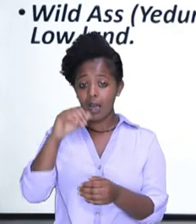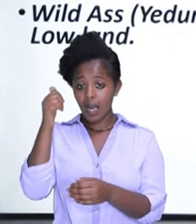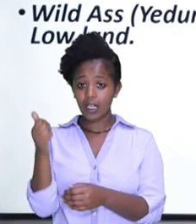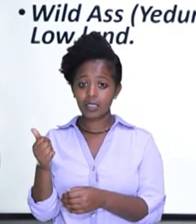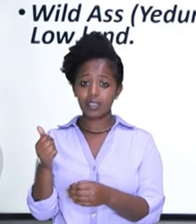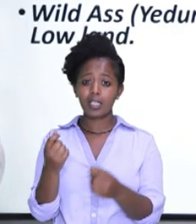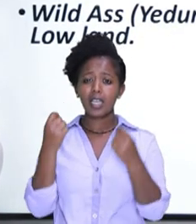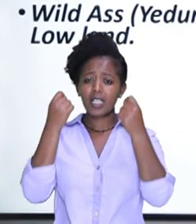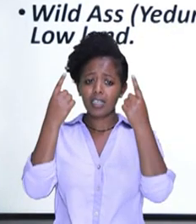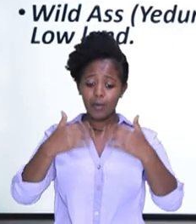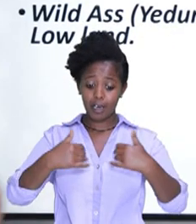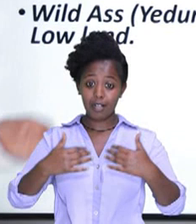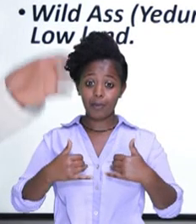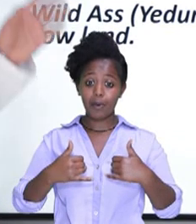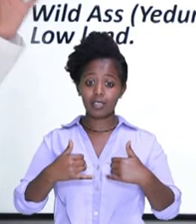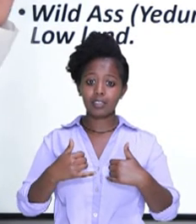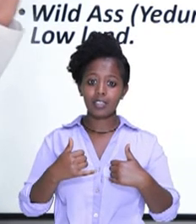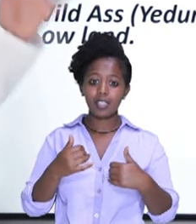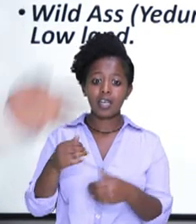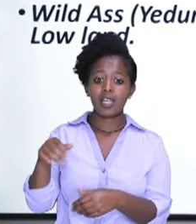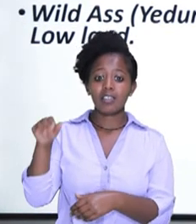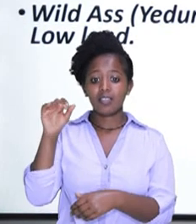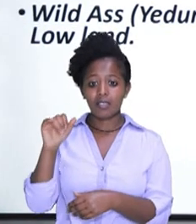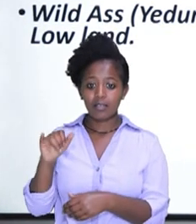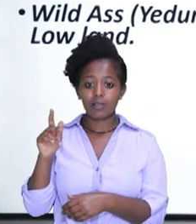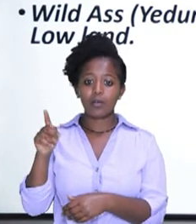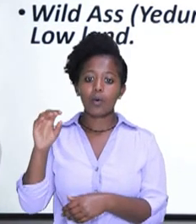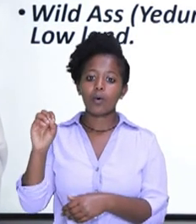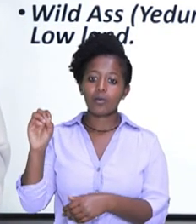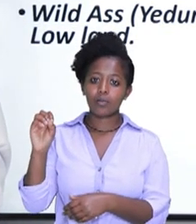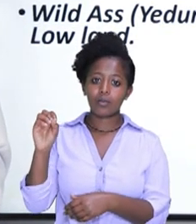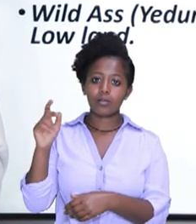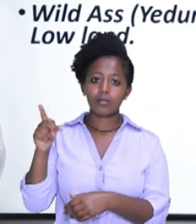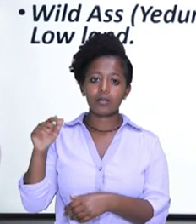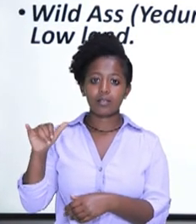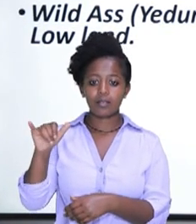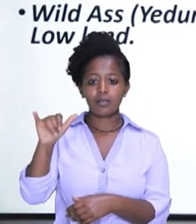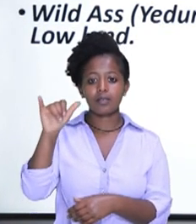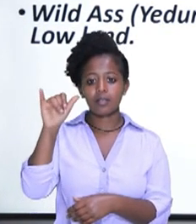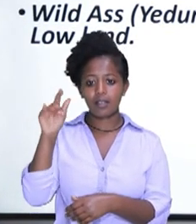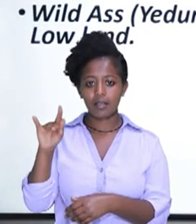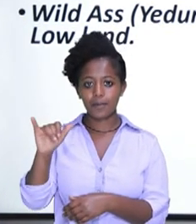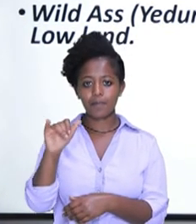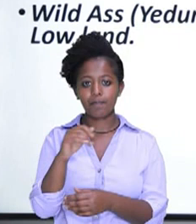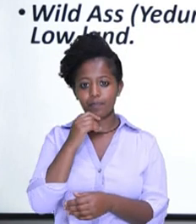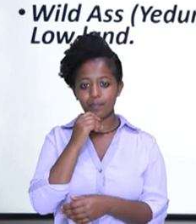Another endemic animal of Ethiopia is Swanee's Hurt Beast or